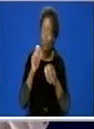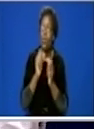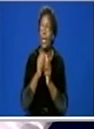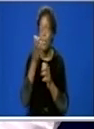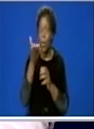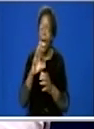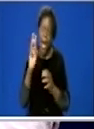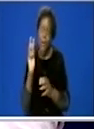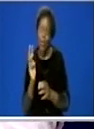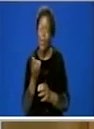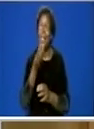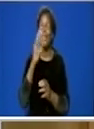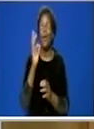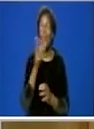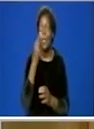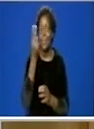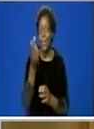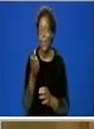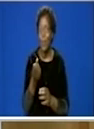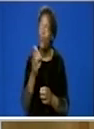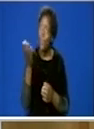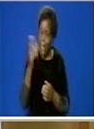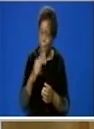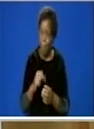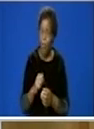I really wish I could say Jack, that. No, Jack, come on.